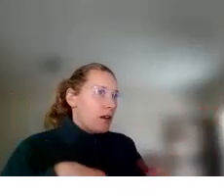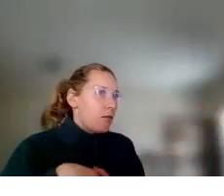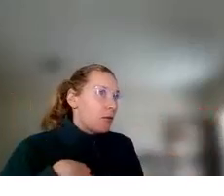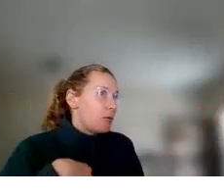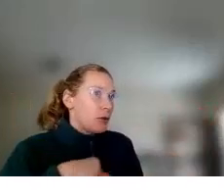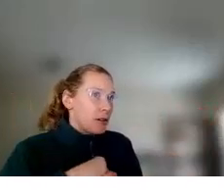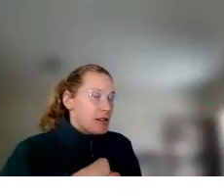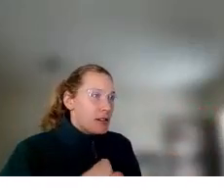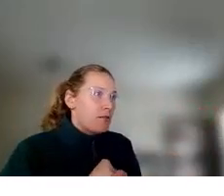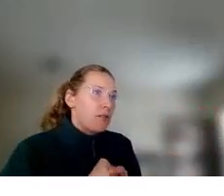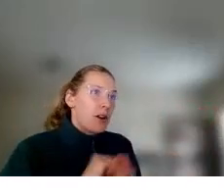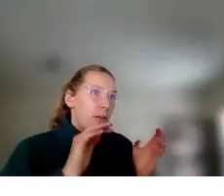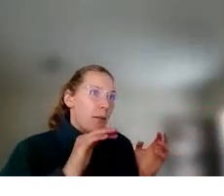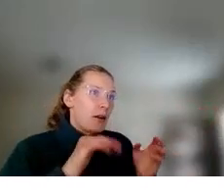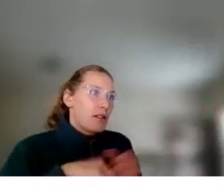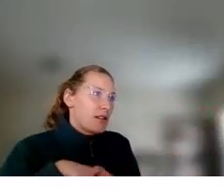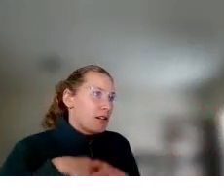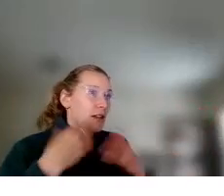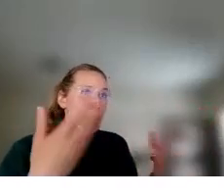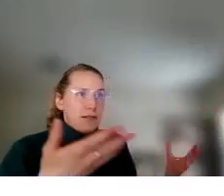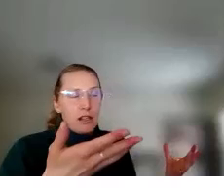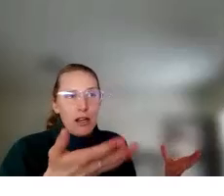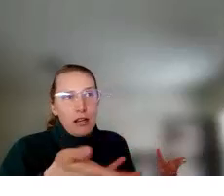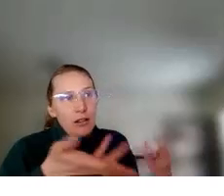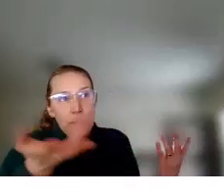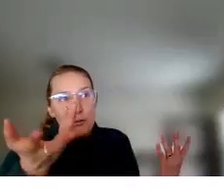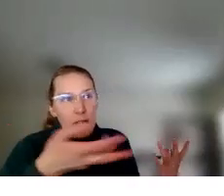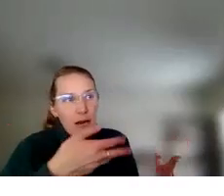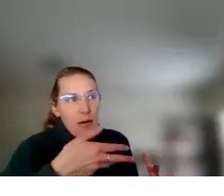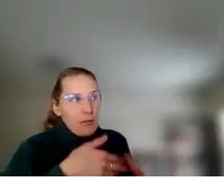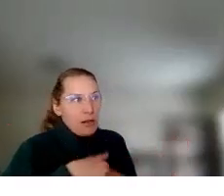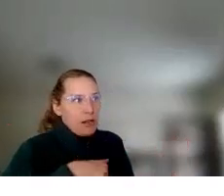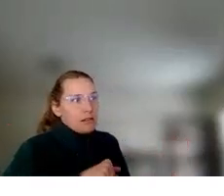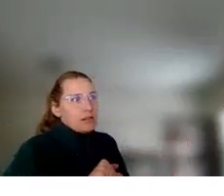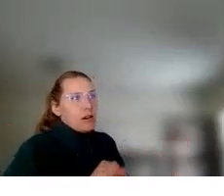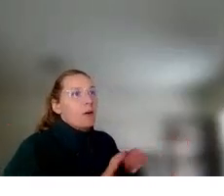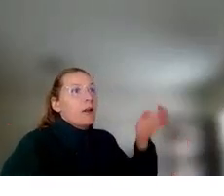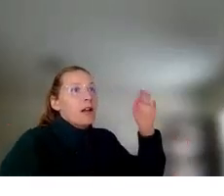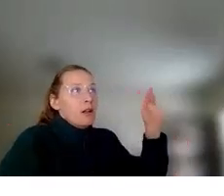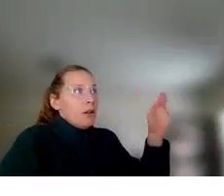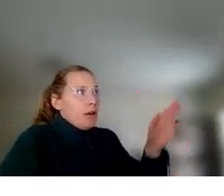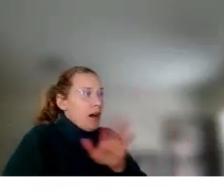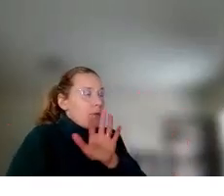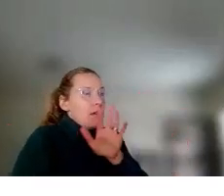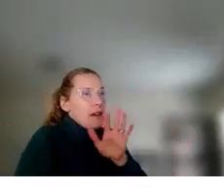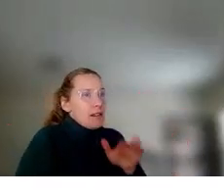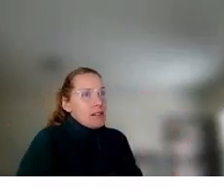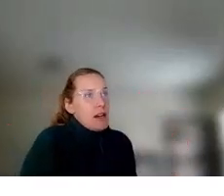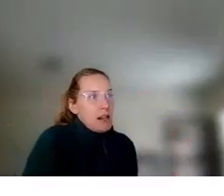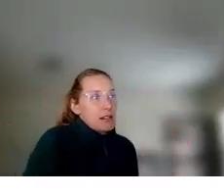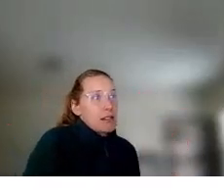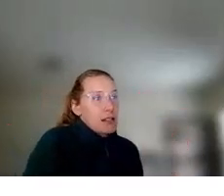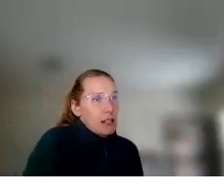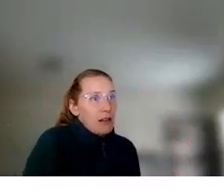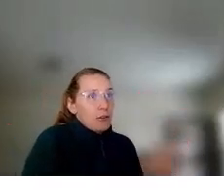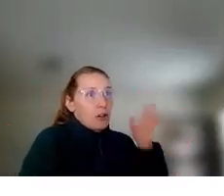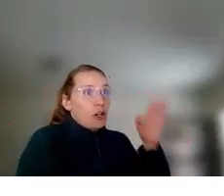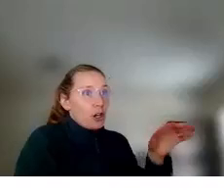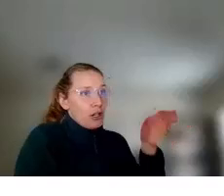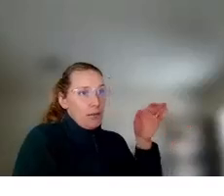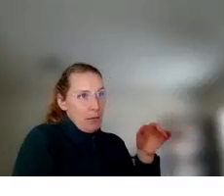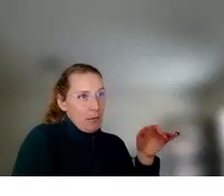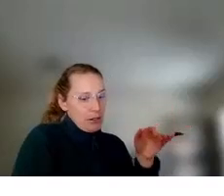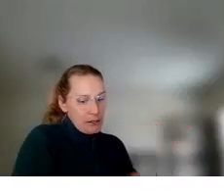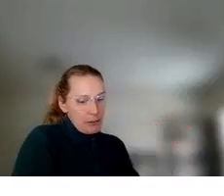don't want to make it more burdensome for our members and to have to get a new PMIP. So that is not necessary